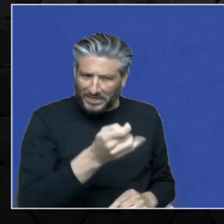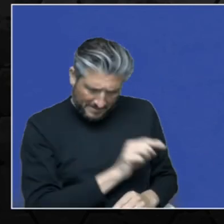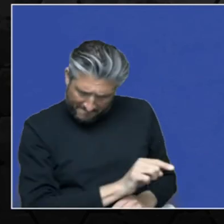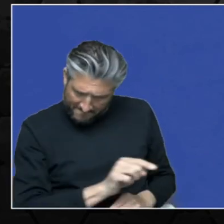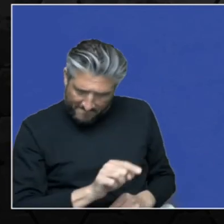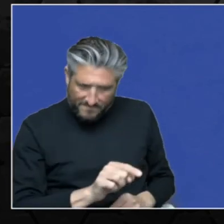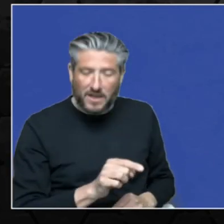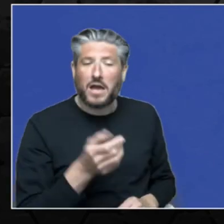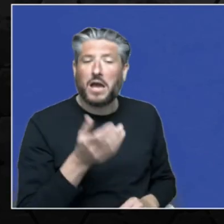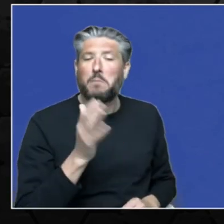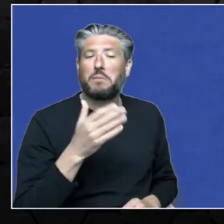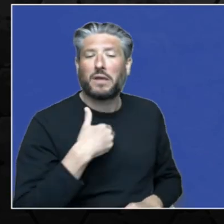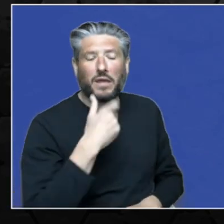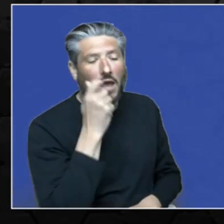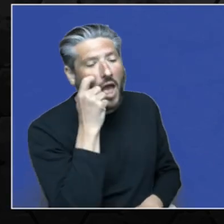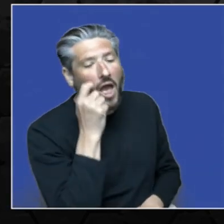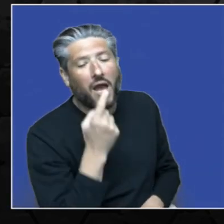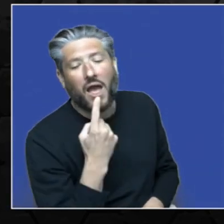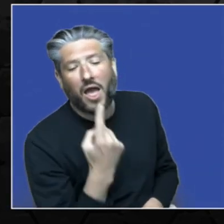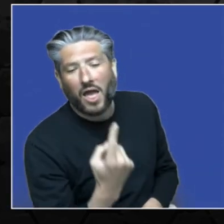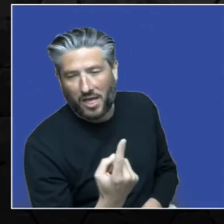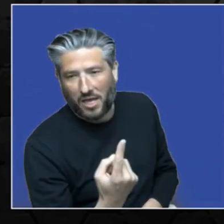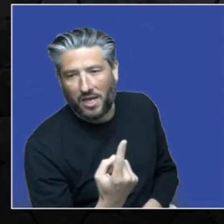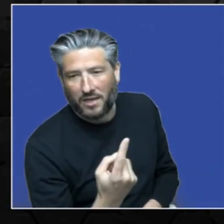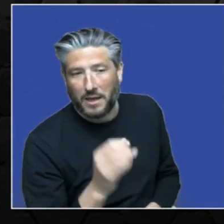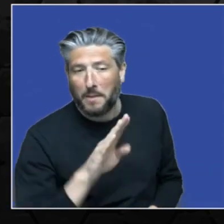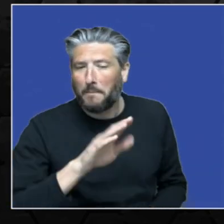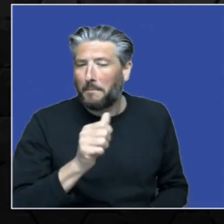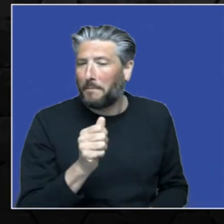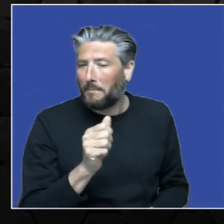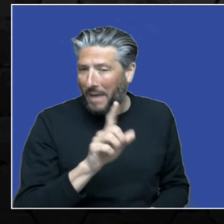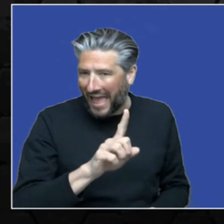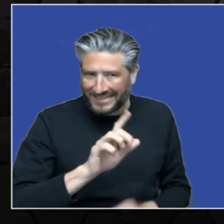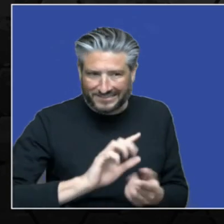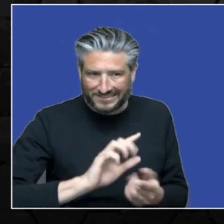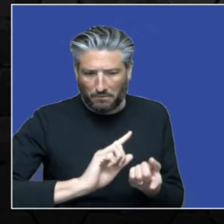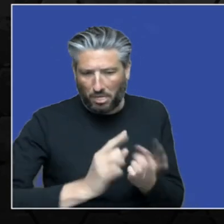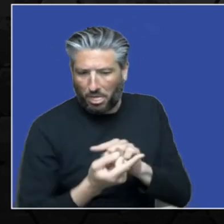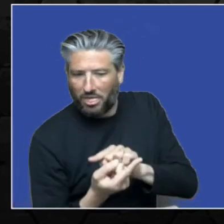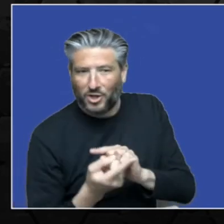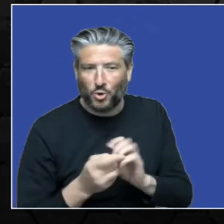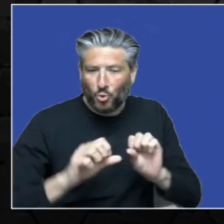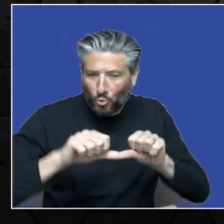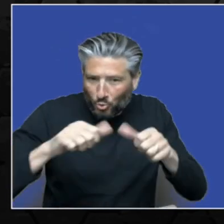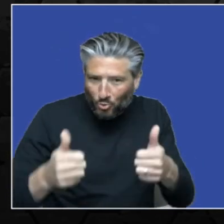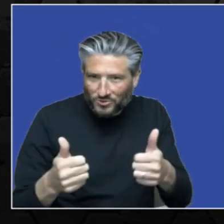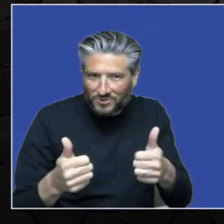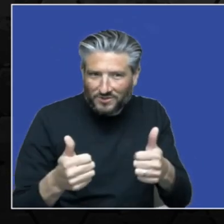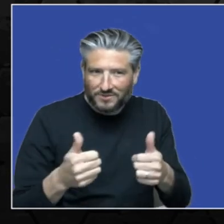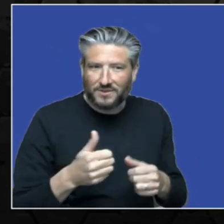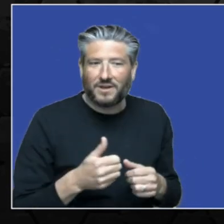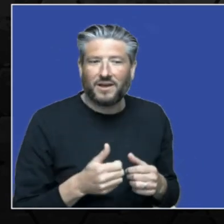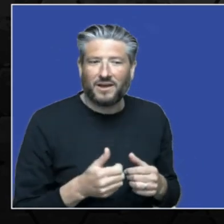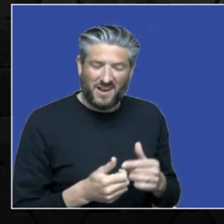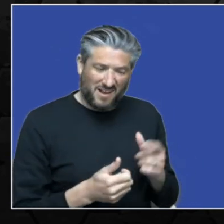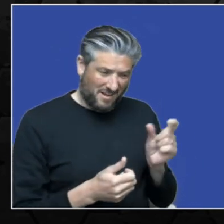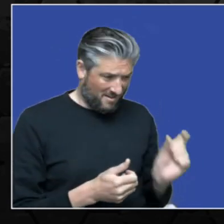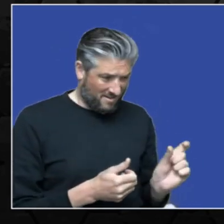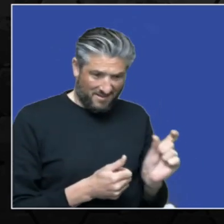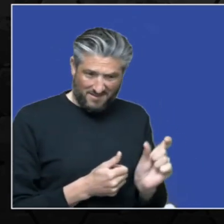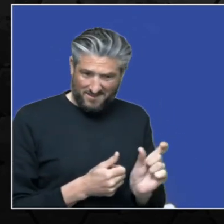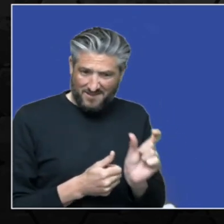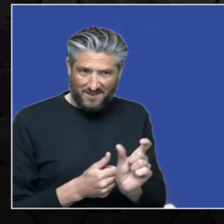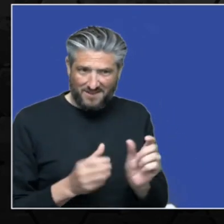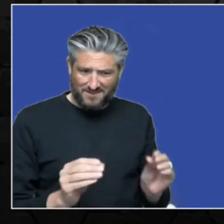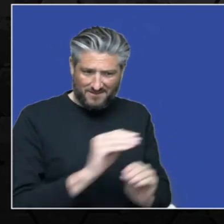that the words like come after each other, and then the prepositions, the stop words wouldn't work at that